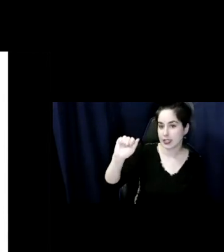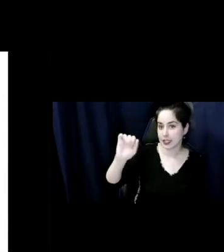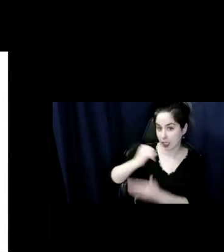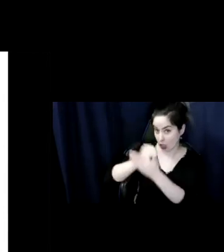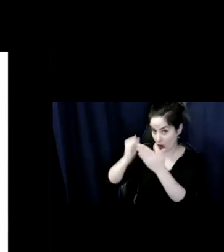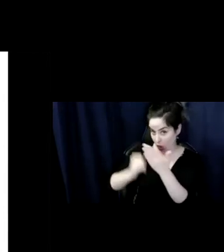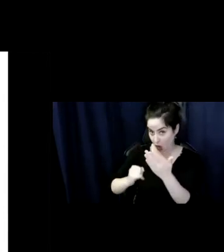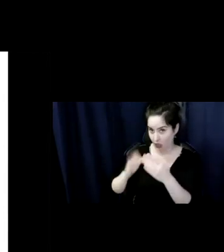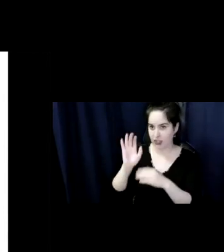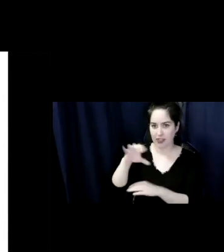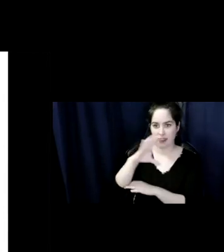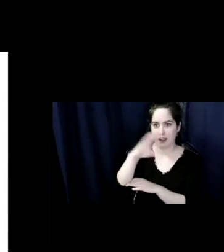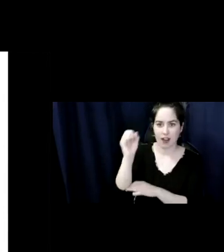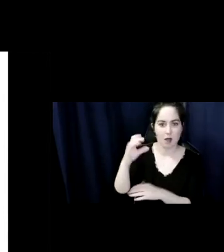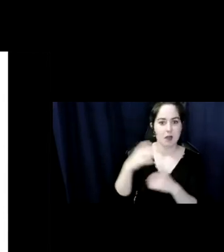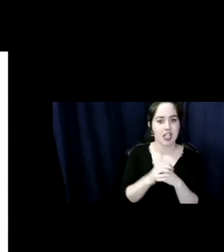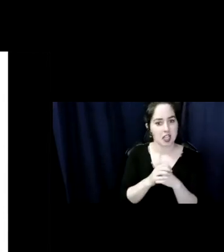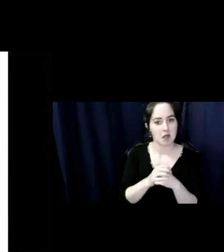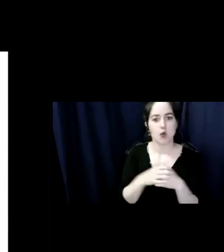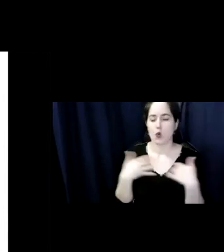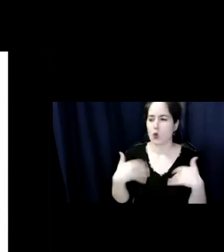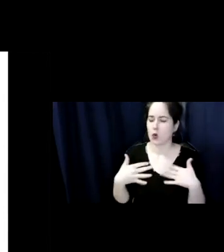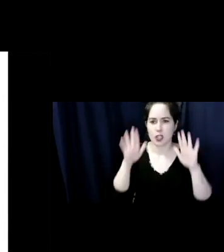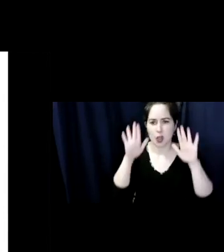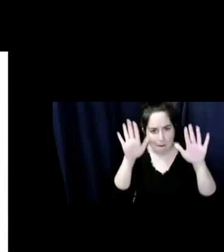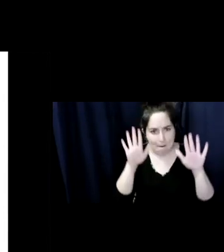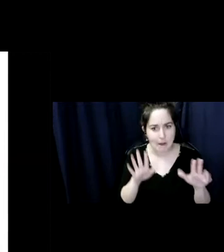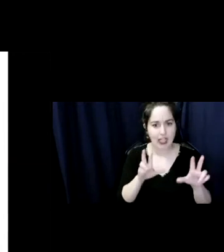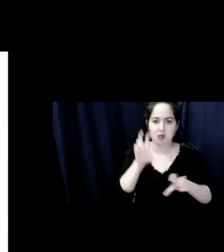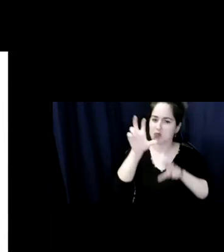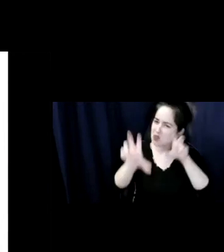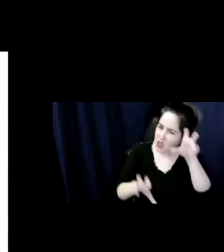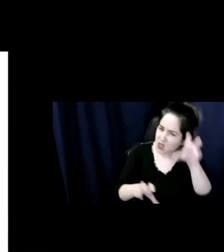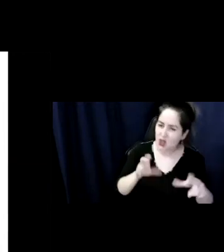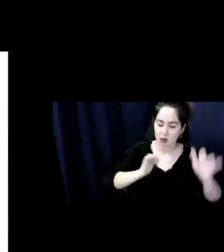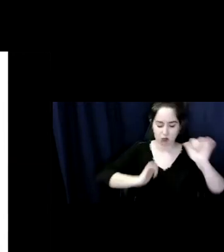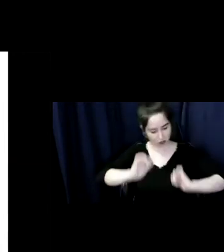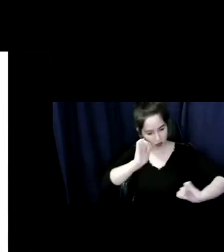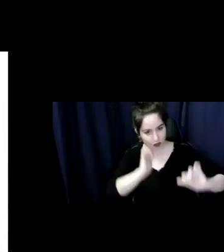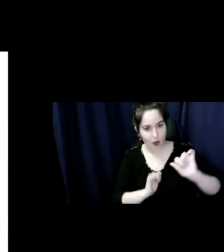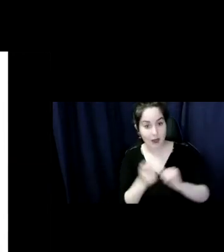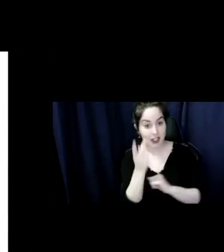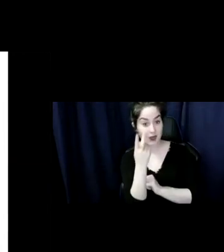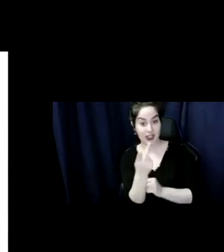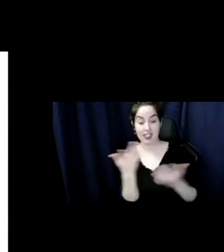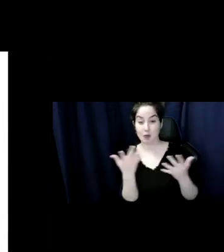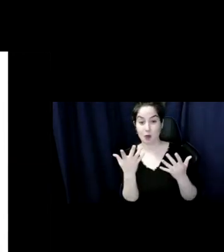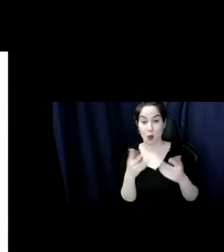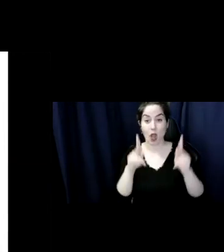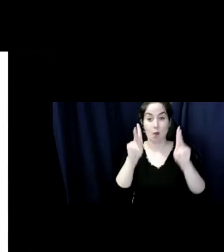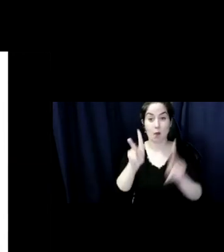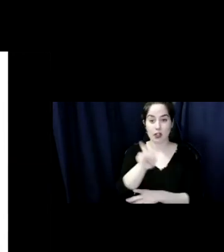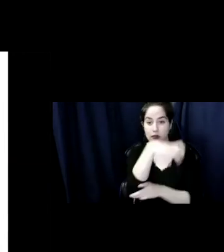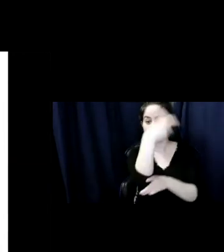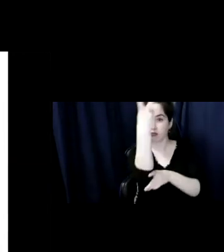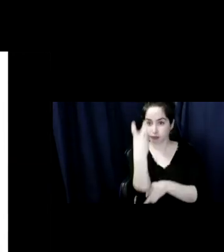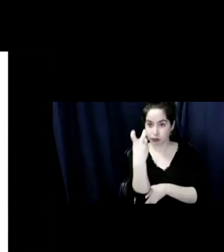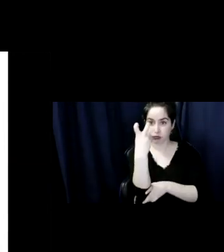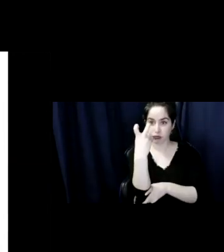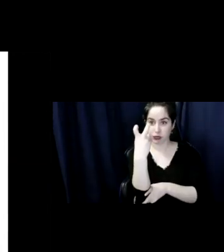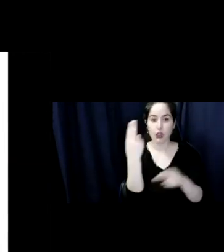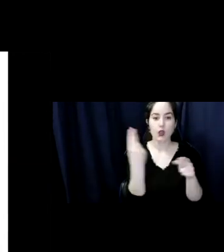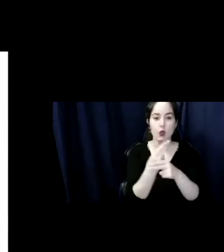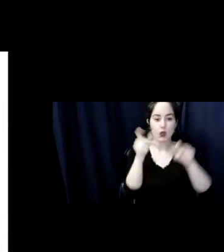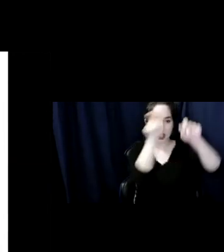performance. And the image is of a person hanging from their knees from an aerial hoop in a